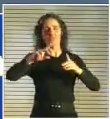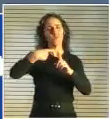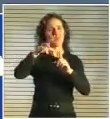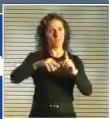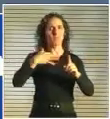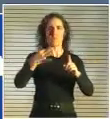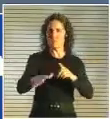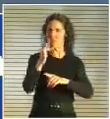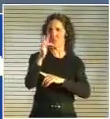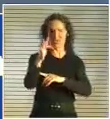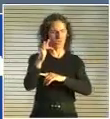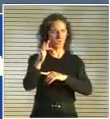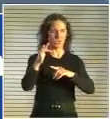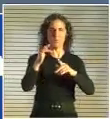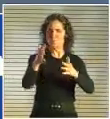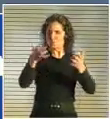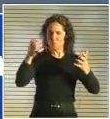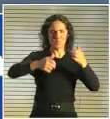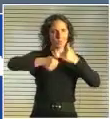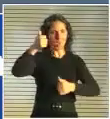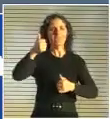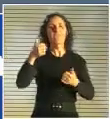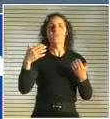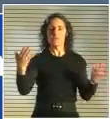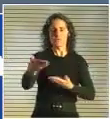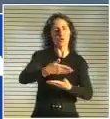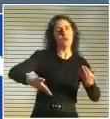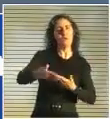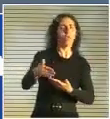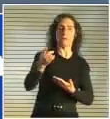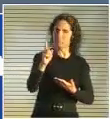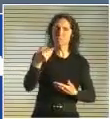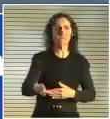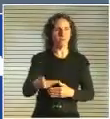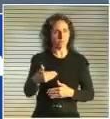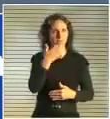of collaboration. If you think your company or your organization is too small,